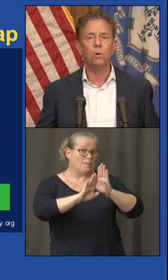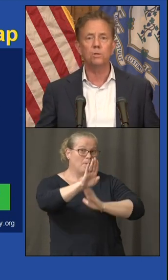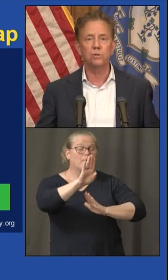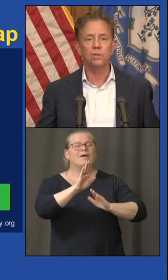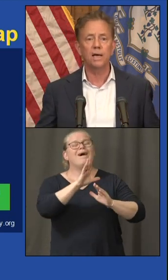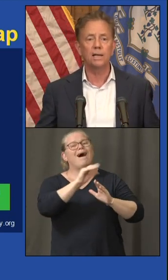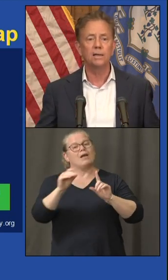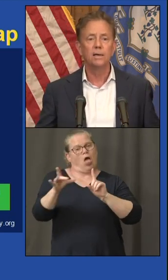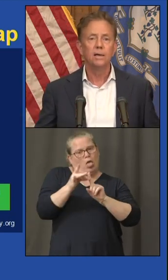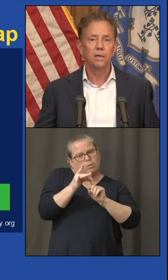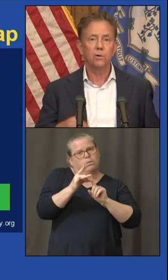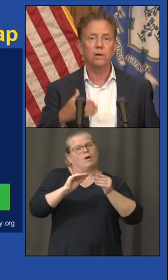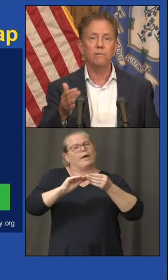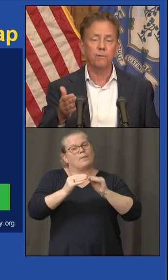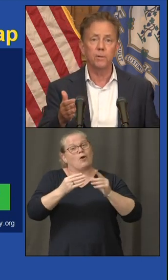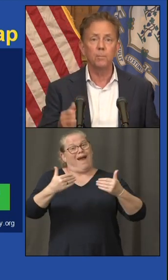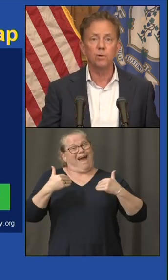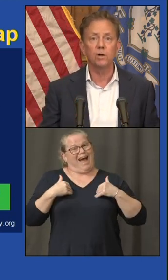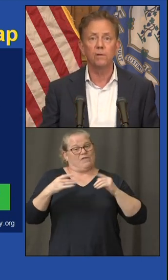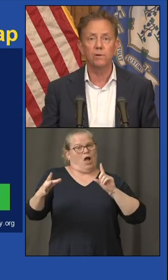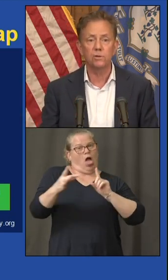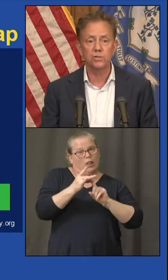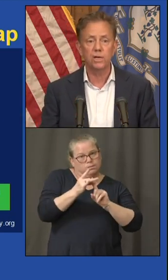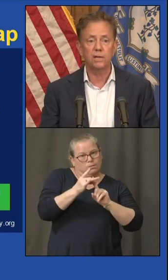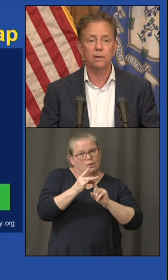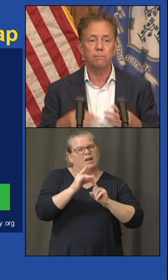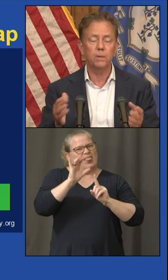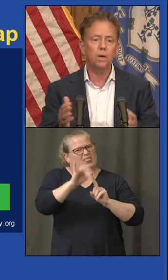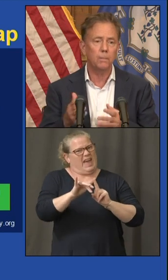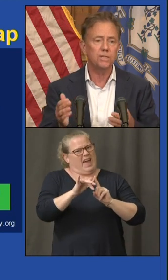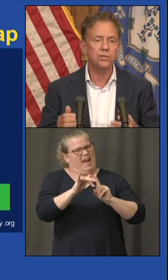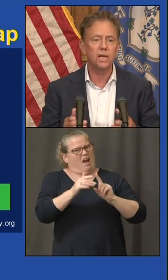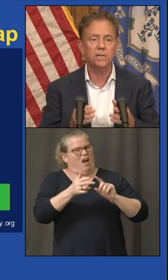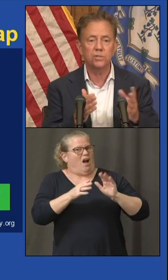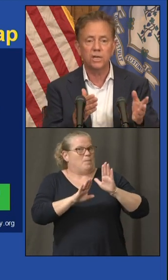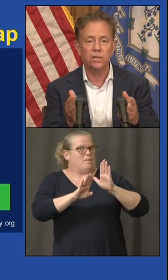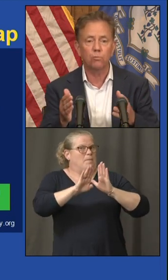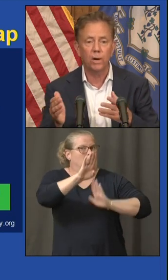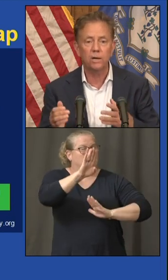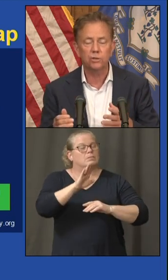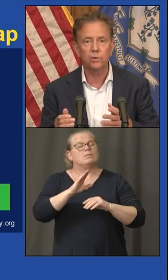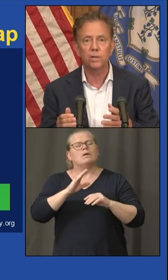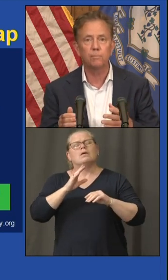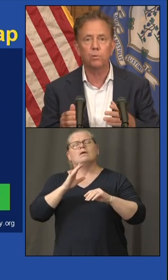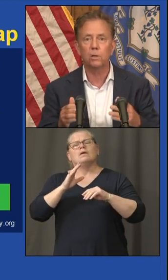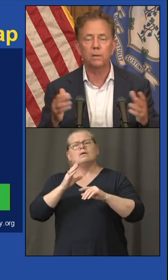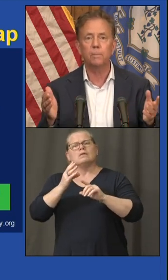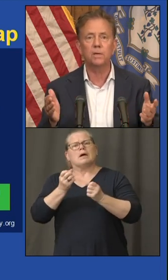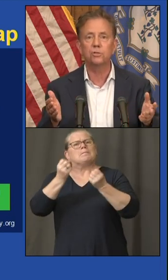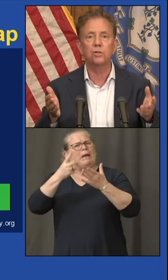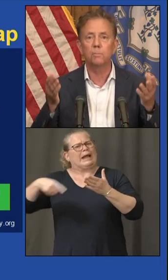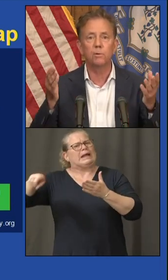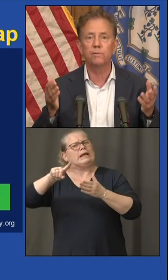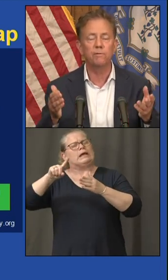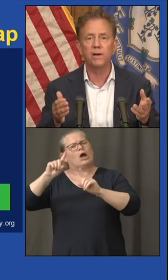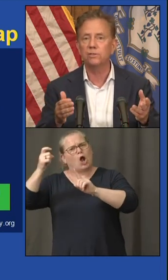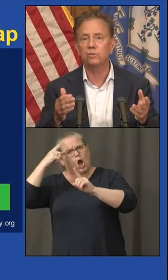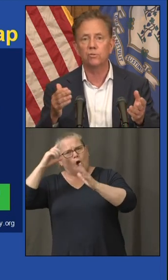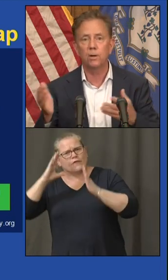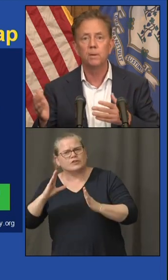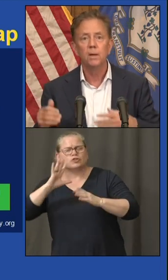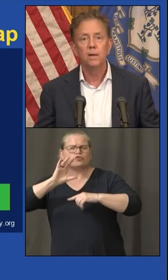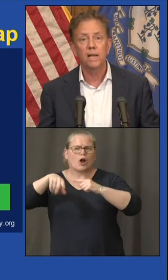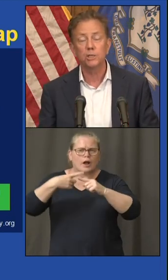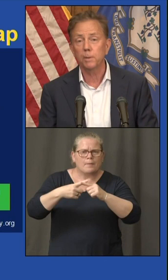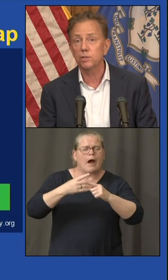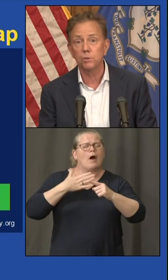take a pause on that. You'll hear from a number of governors saying, yeah, my state is in the red or trending poorly because the number of infections